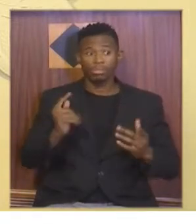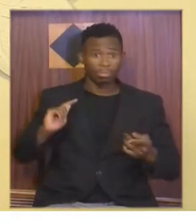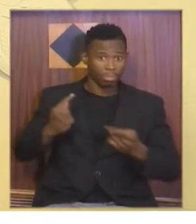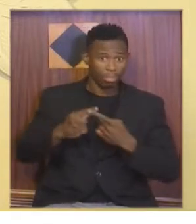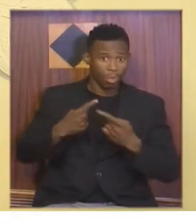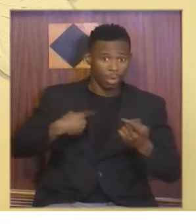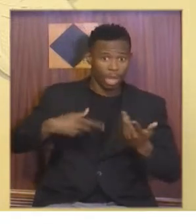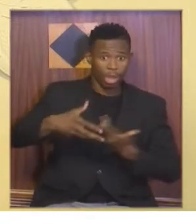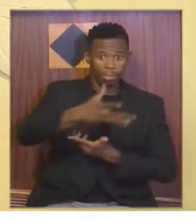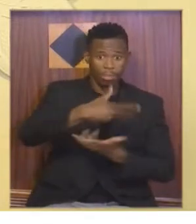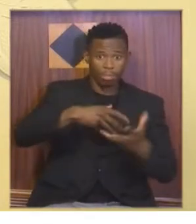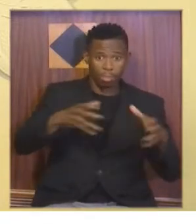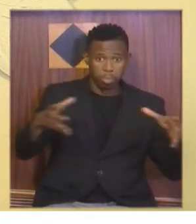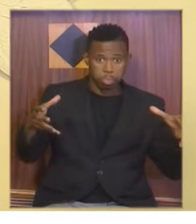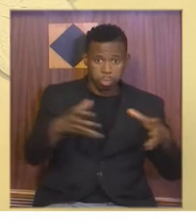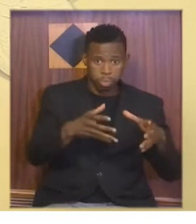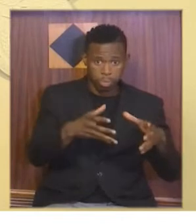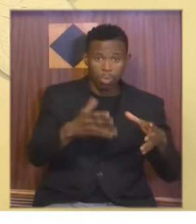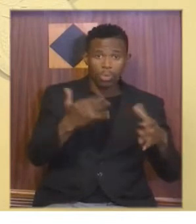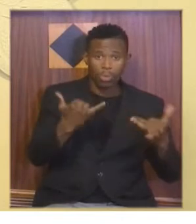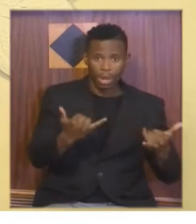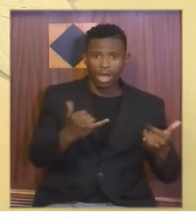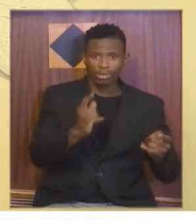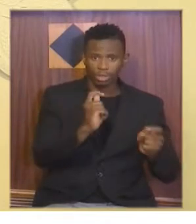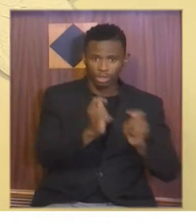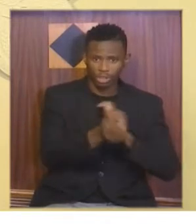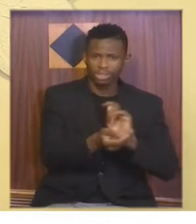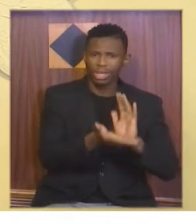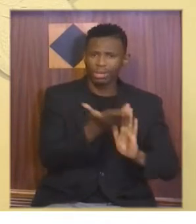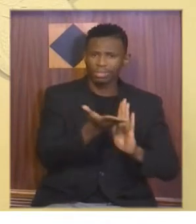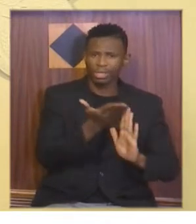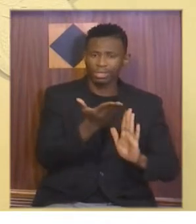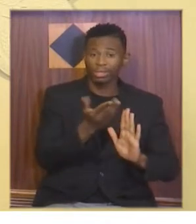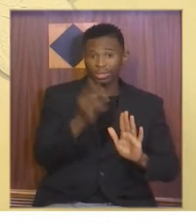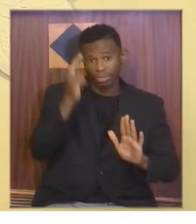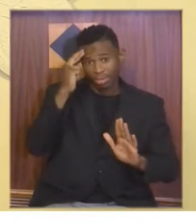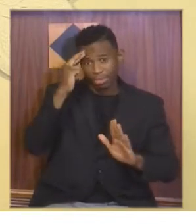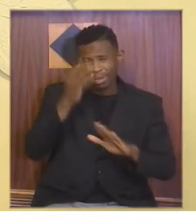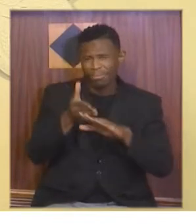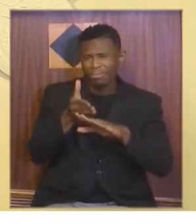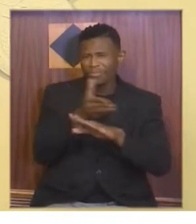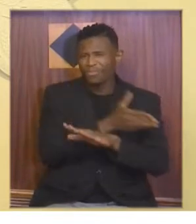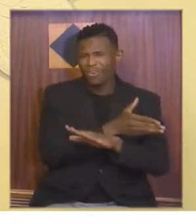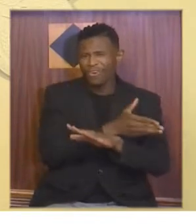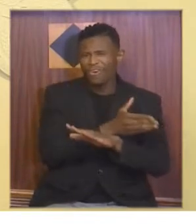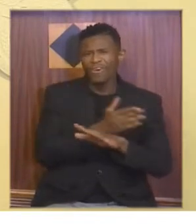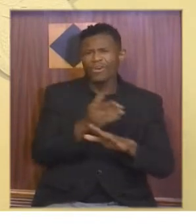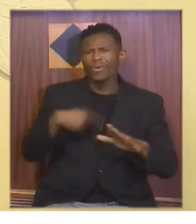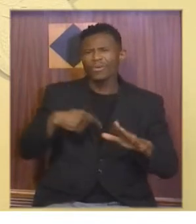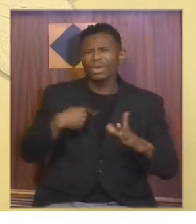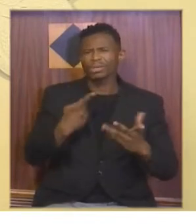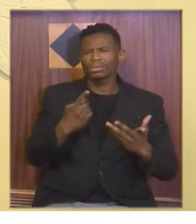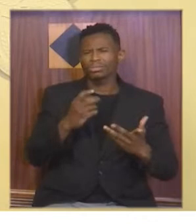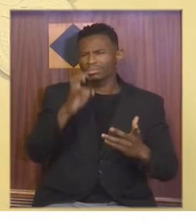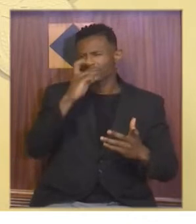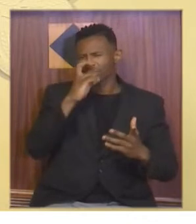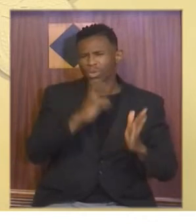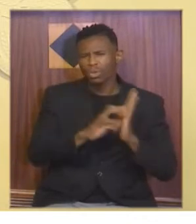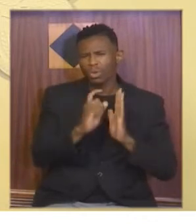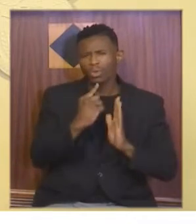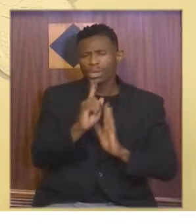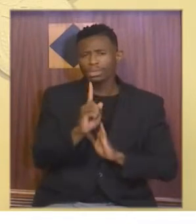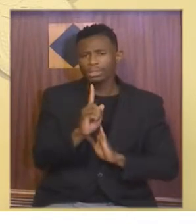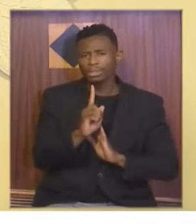changed. In previous regulations, the emphasis was on placing an upper